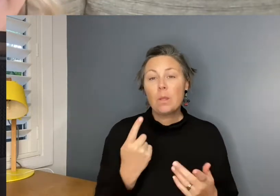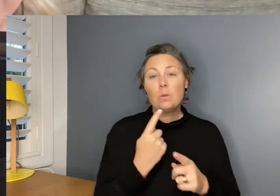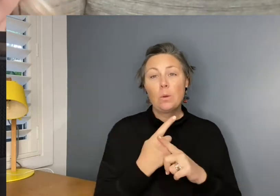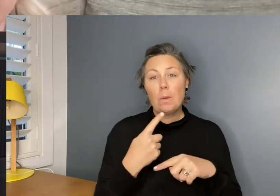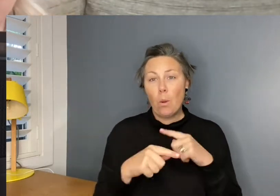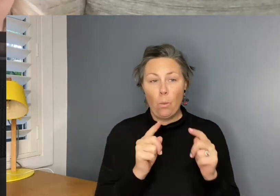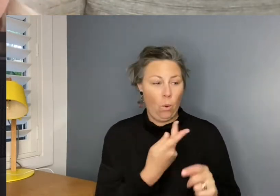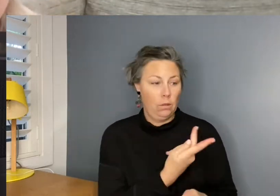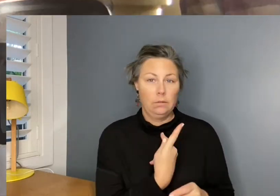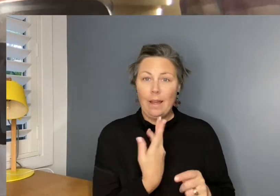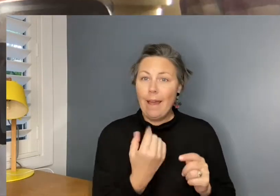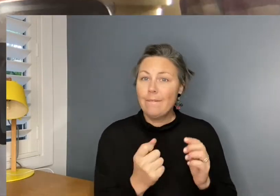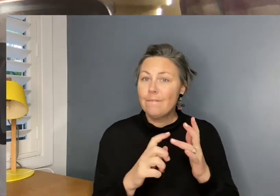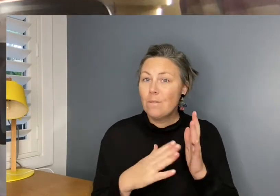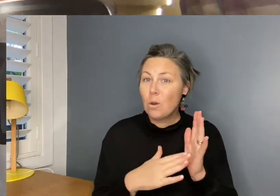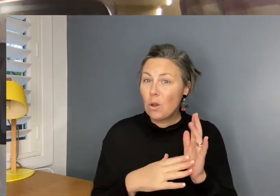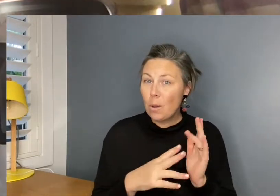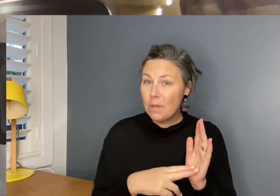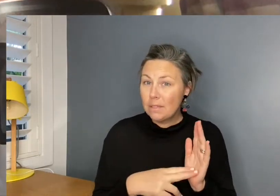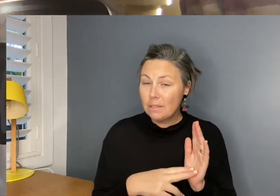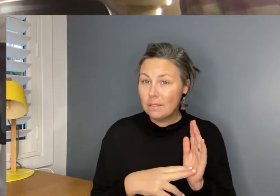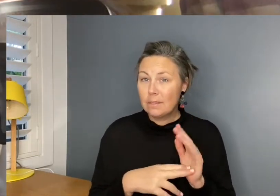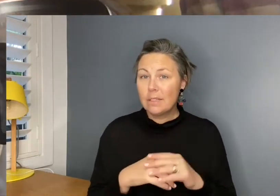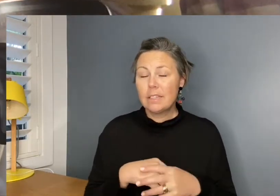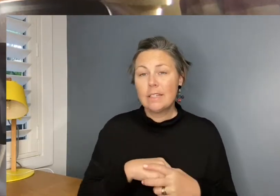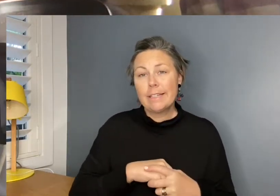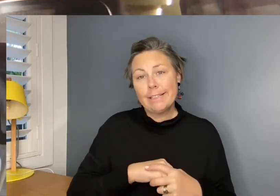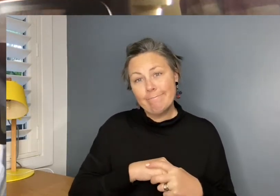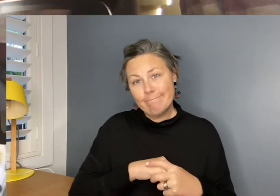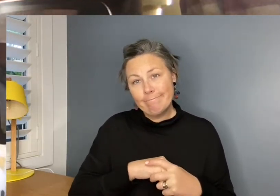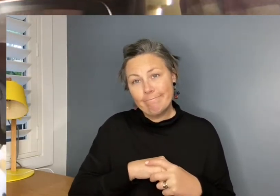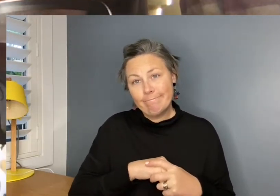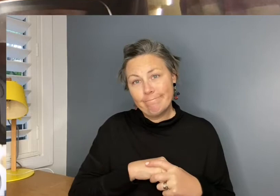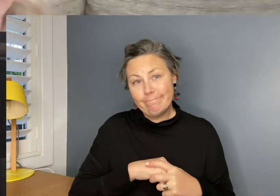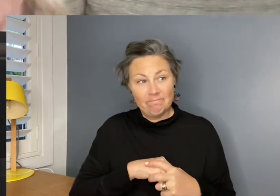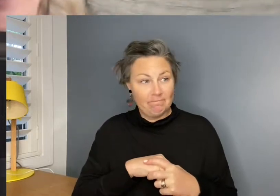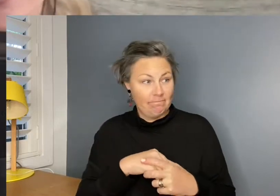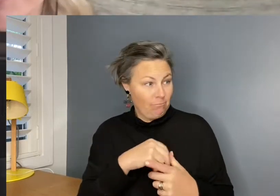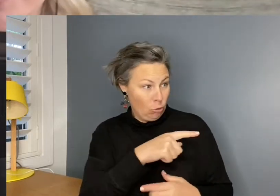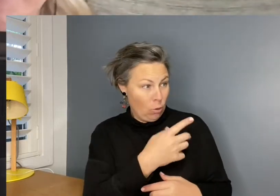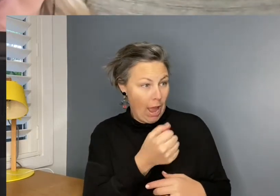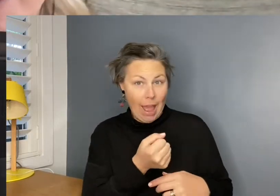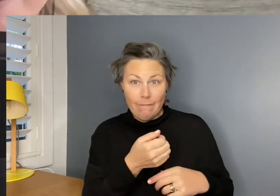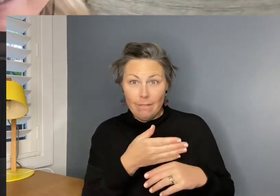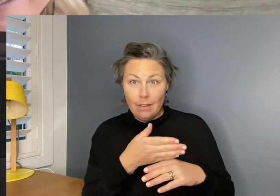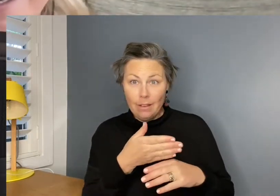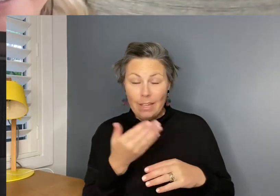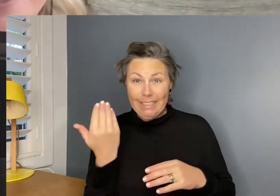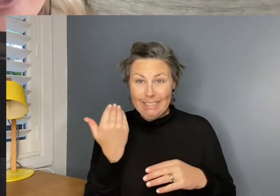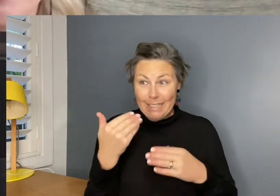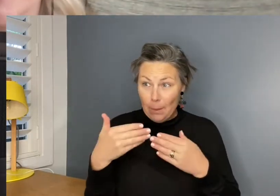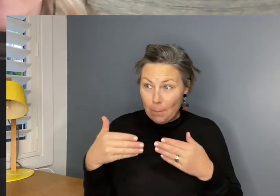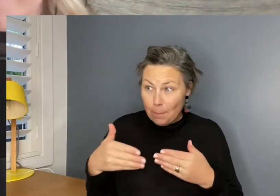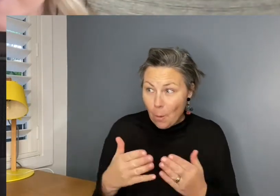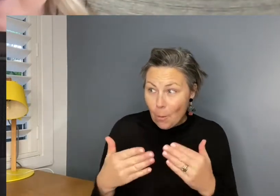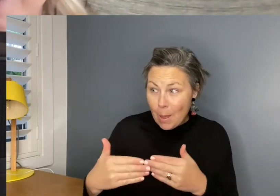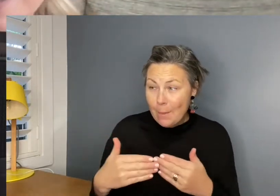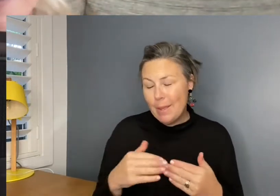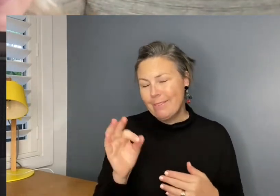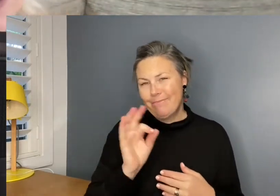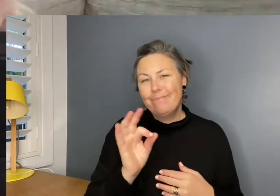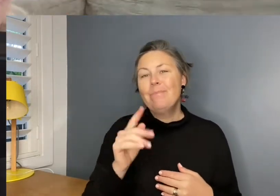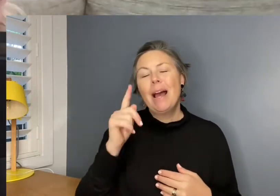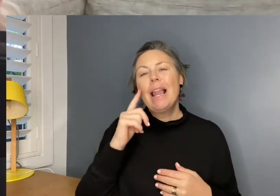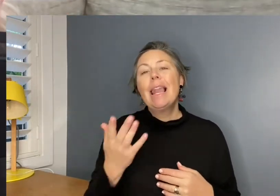today then. Oh, what do we? Got a newborn baby anywhere? No newborn babies here. Look, I think we said